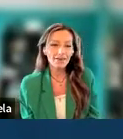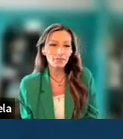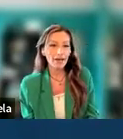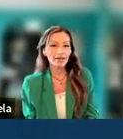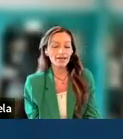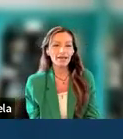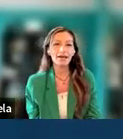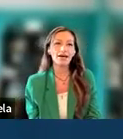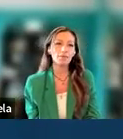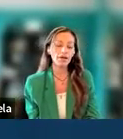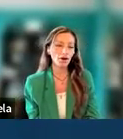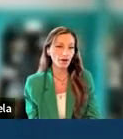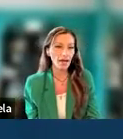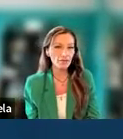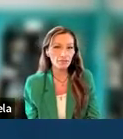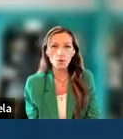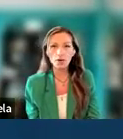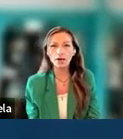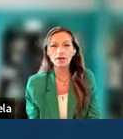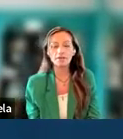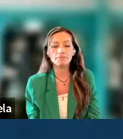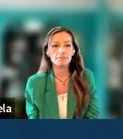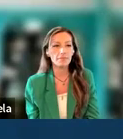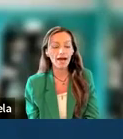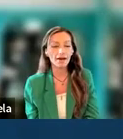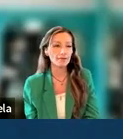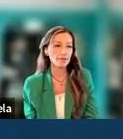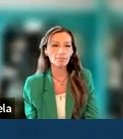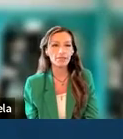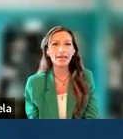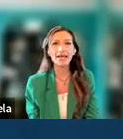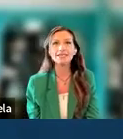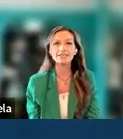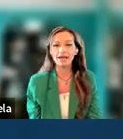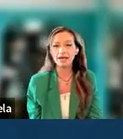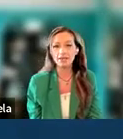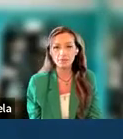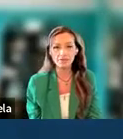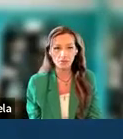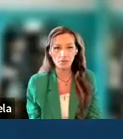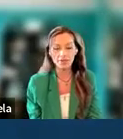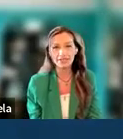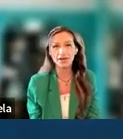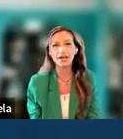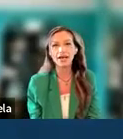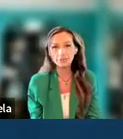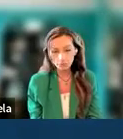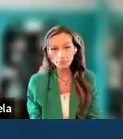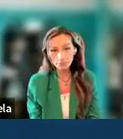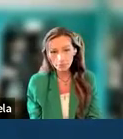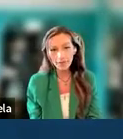I have been an RN for, couple of decades in the Pacific Northwest